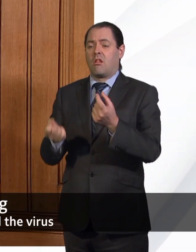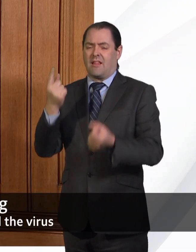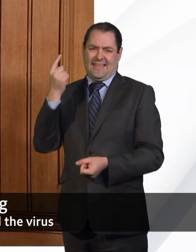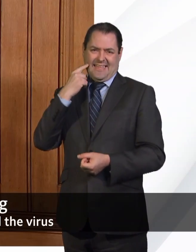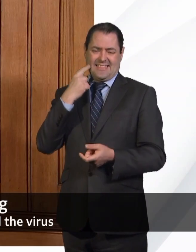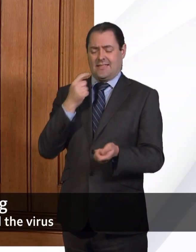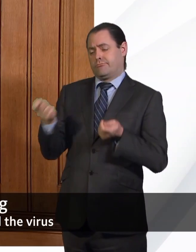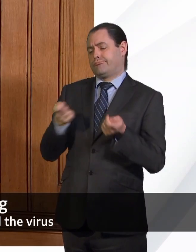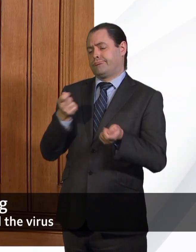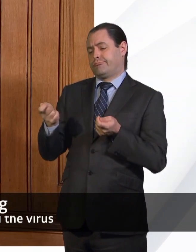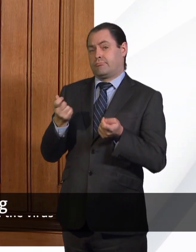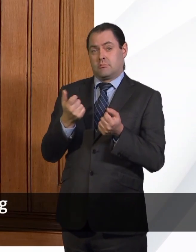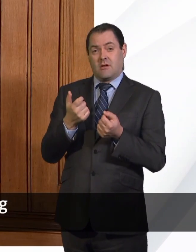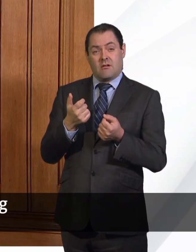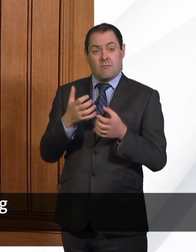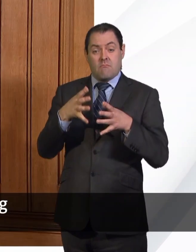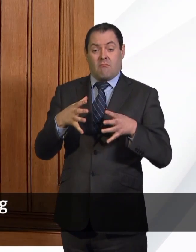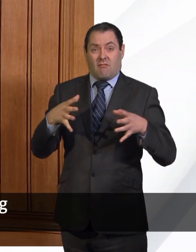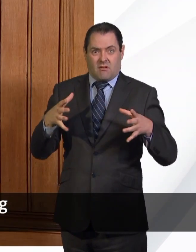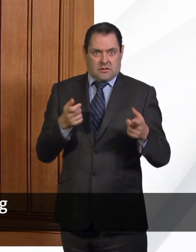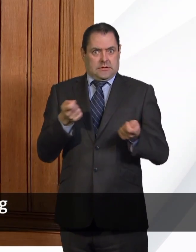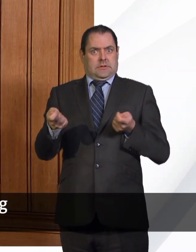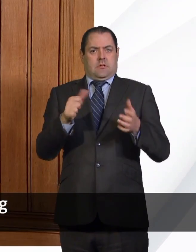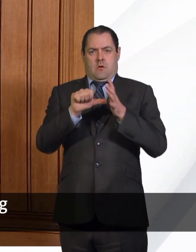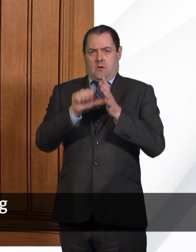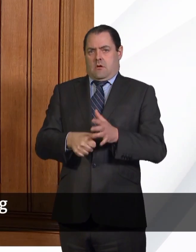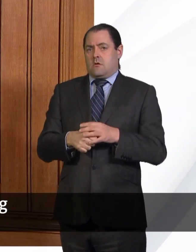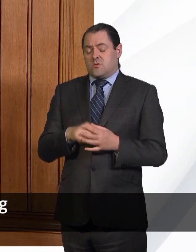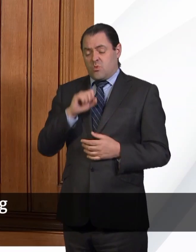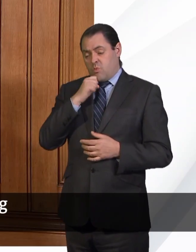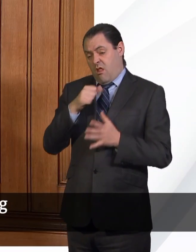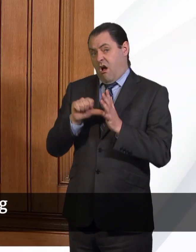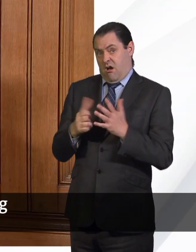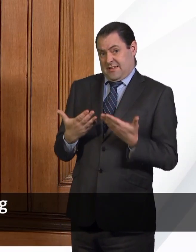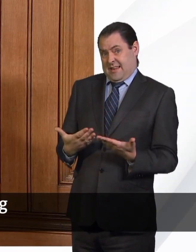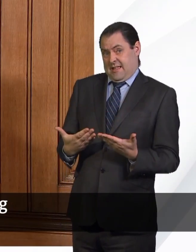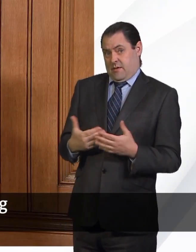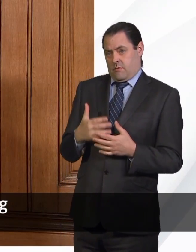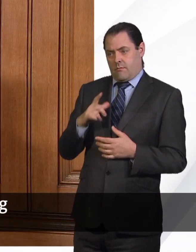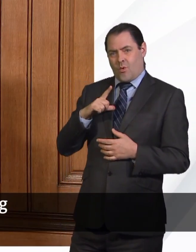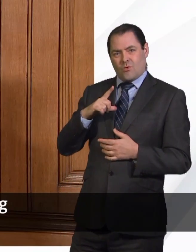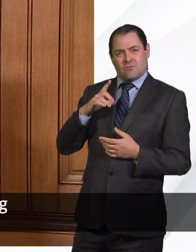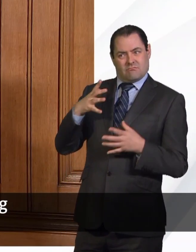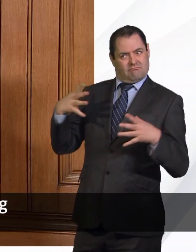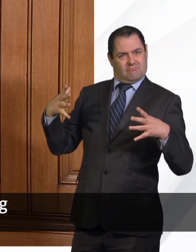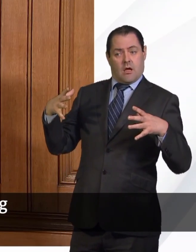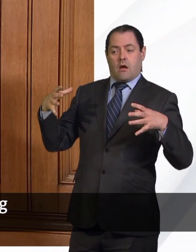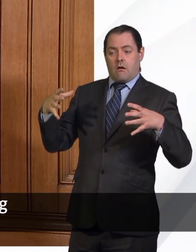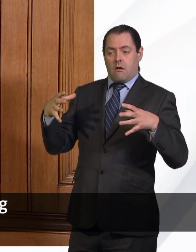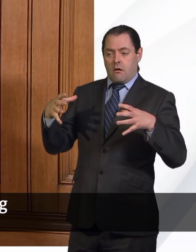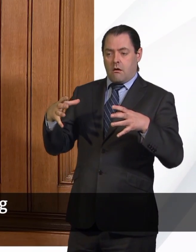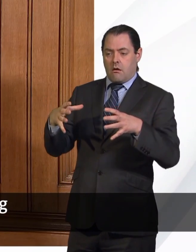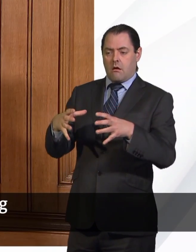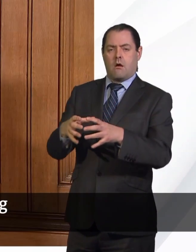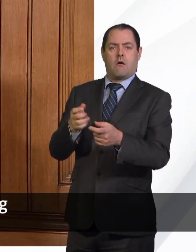country than when you have higher numbers. So it's going to be more difficult at the beginning, and as numbers come down,